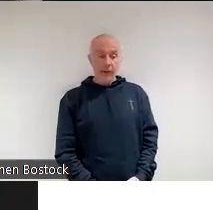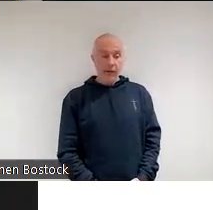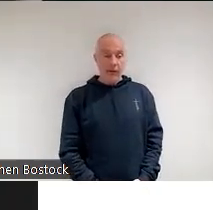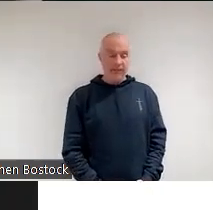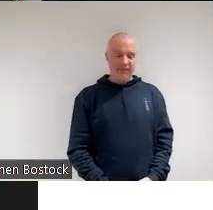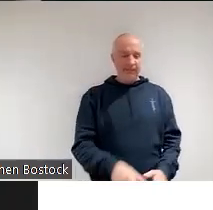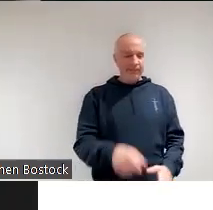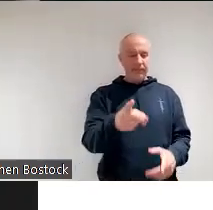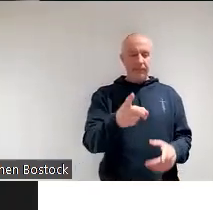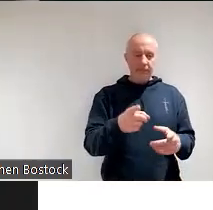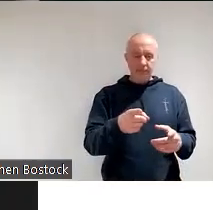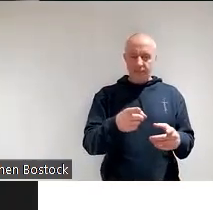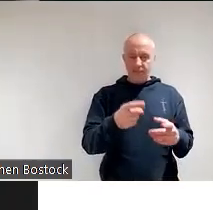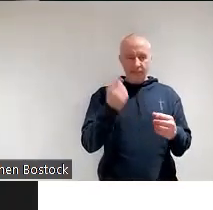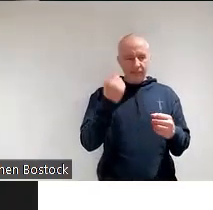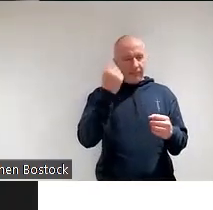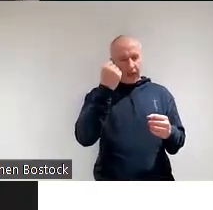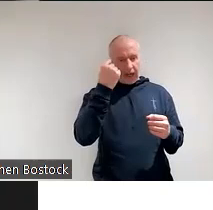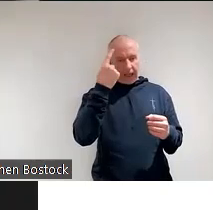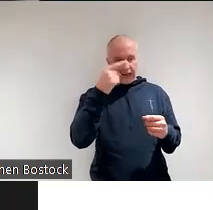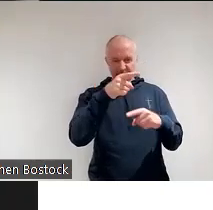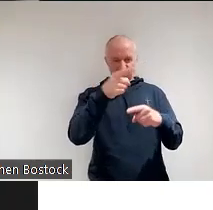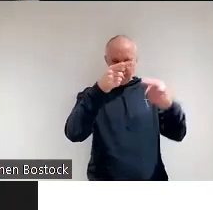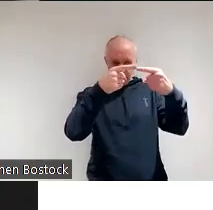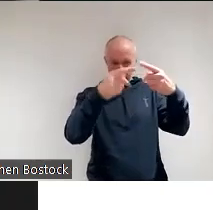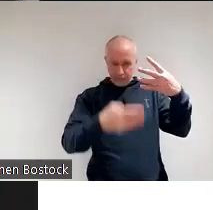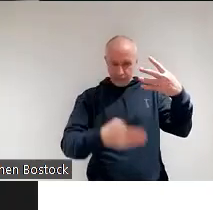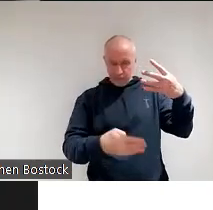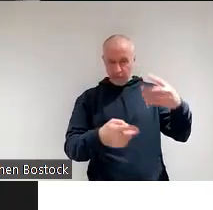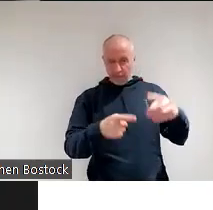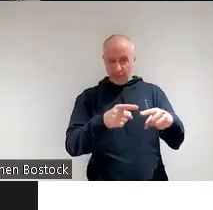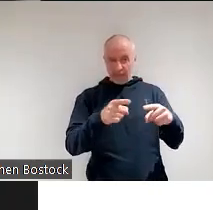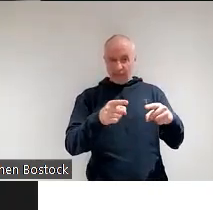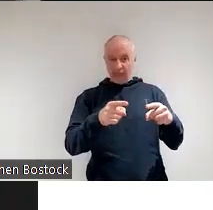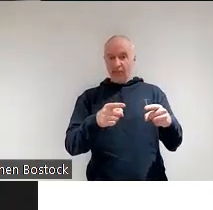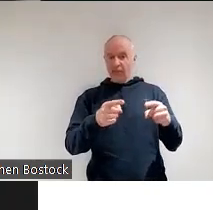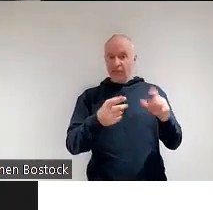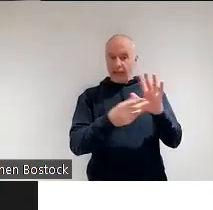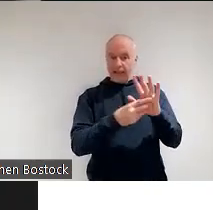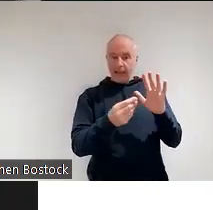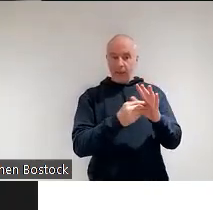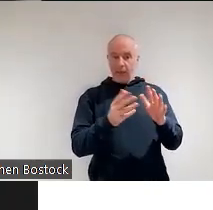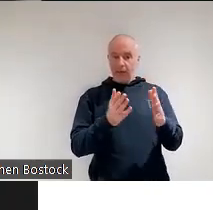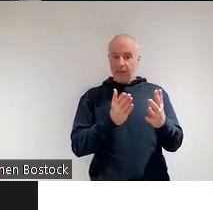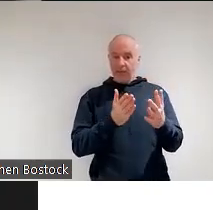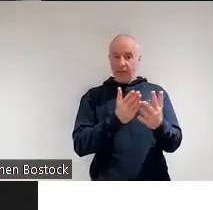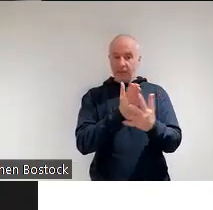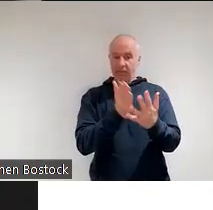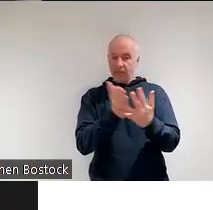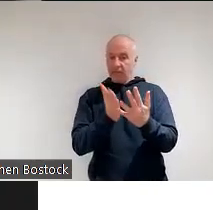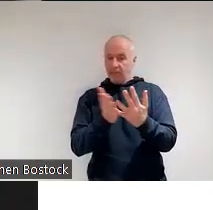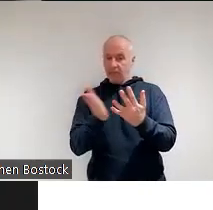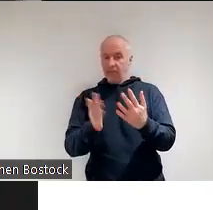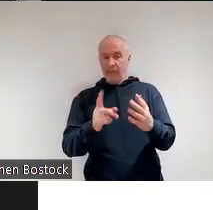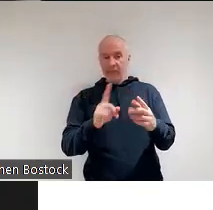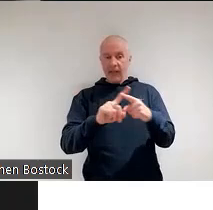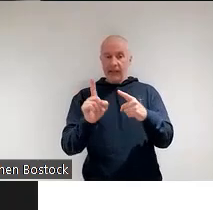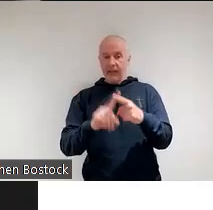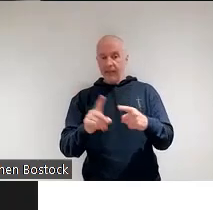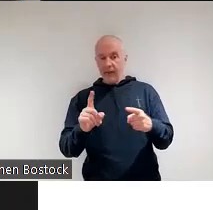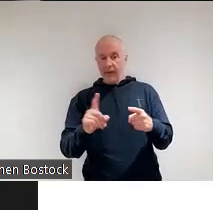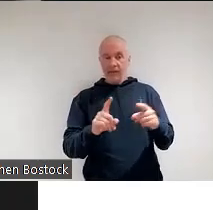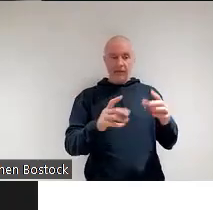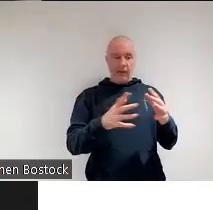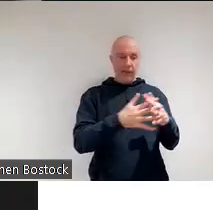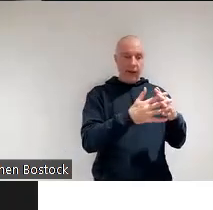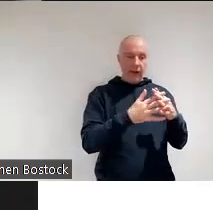a quite lot of snapshot about all the standards that are required across different continents, and that is what brings the challenge to all the EV charging